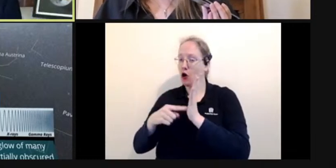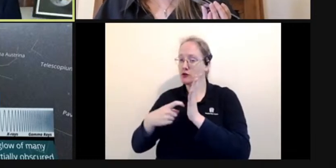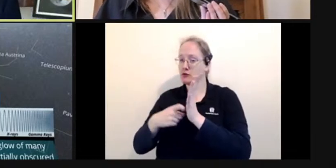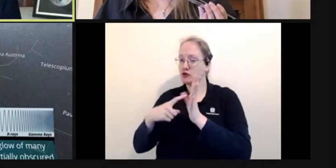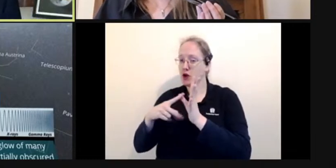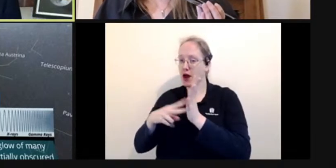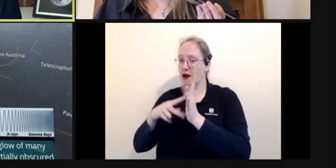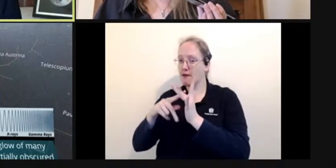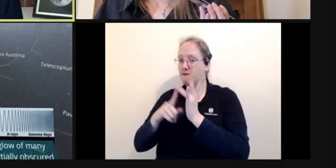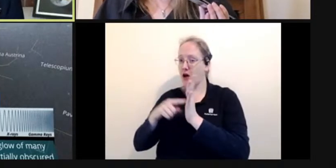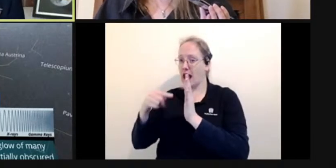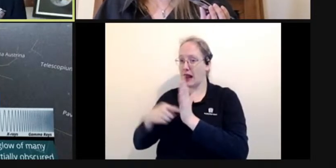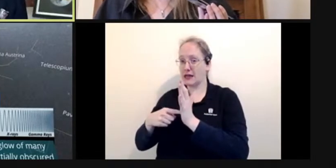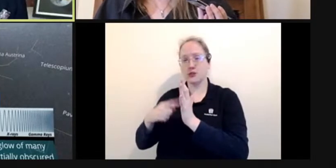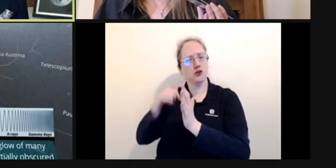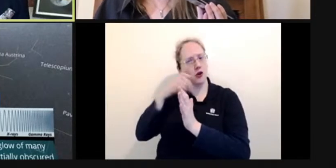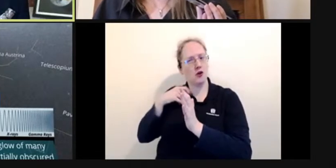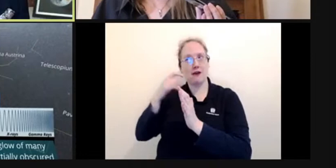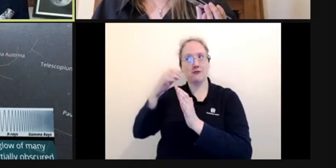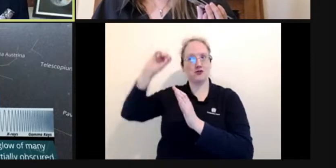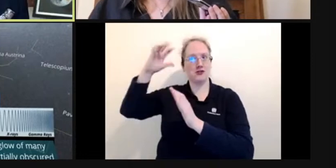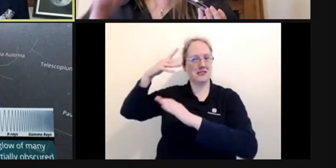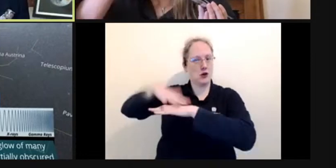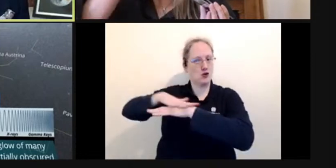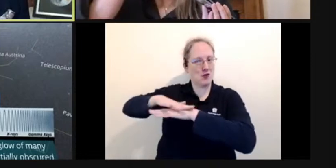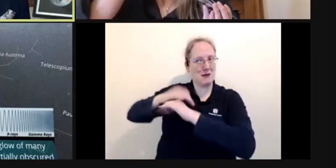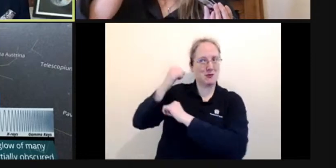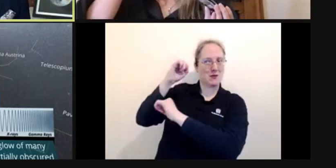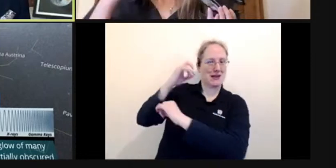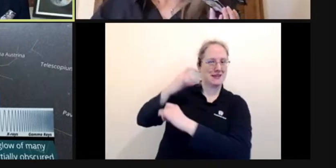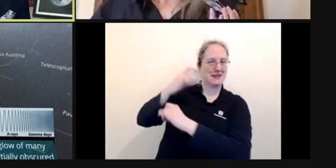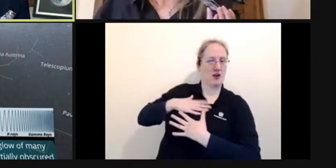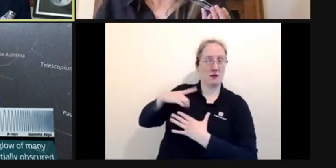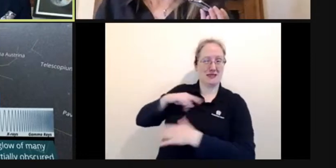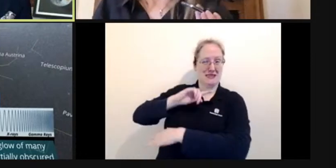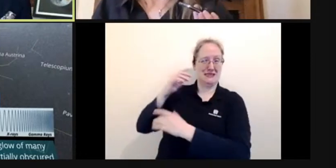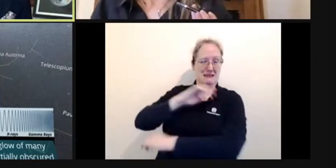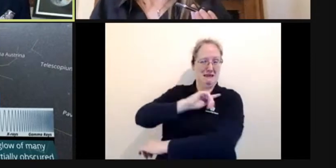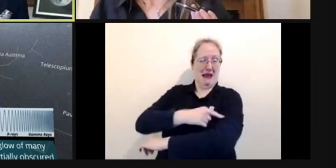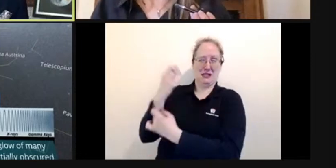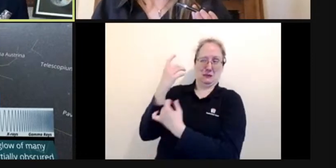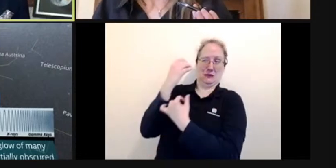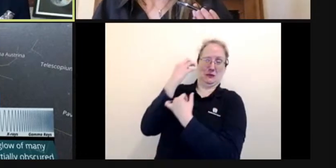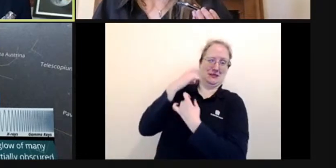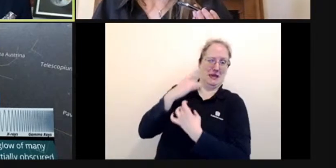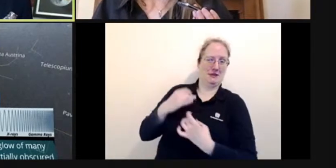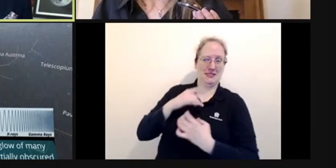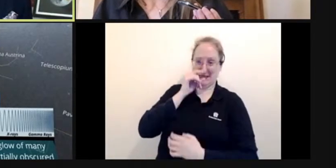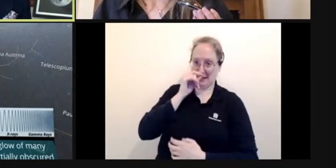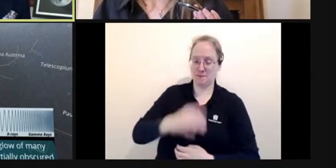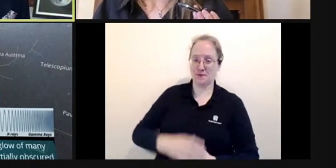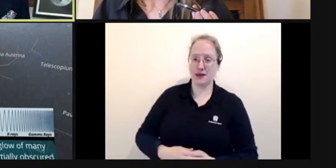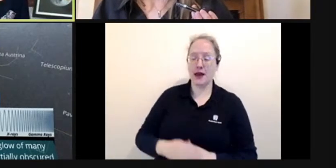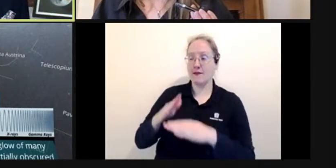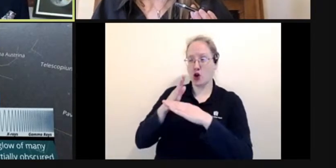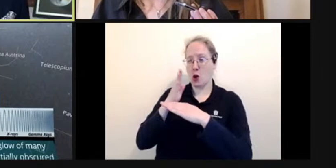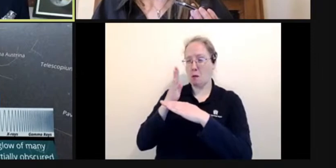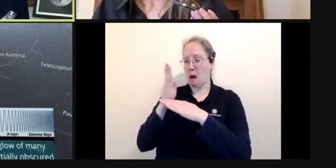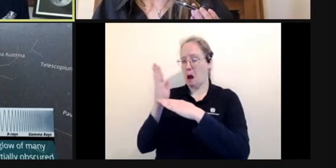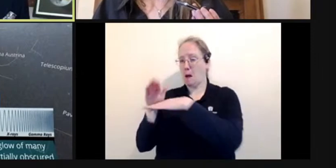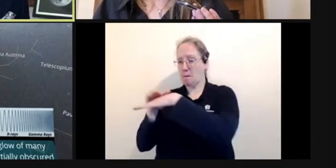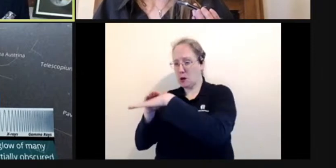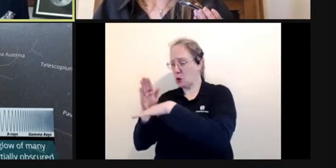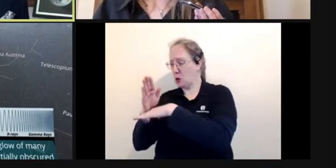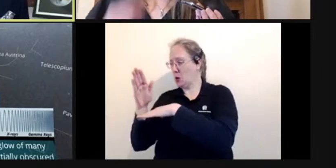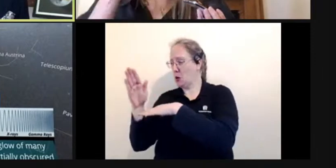that we have to protect ourselves with sunscreen. Once you go either bluer than blue, so into ultraviolet, or redder than red, and